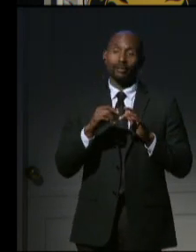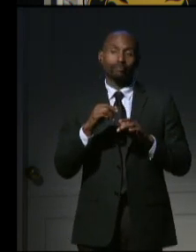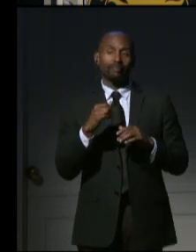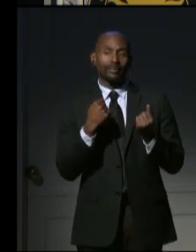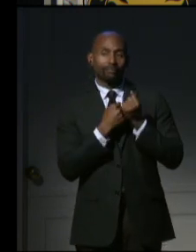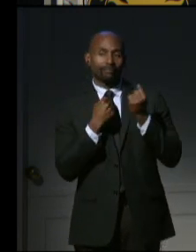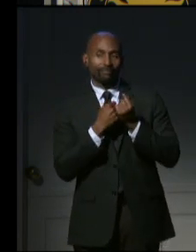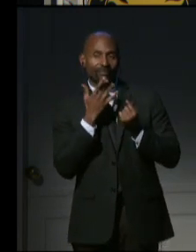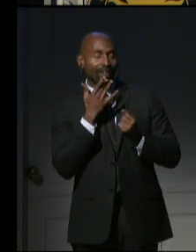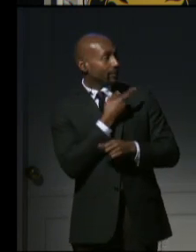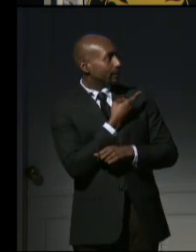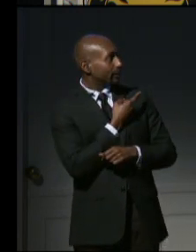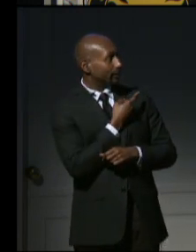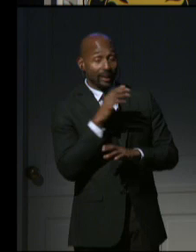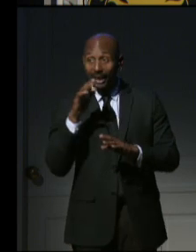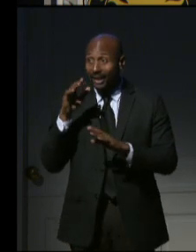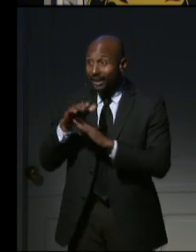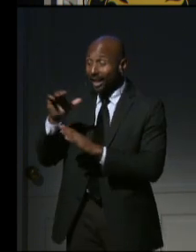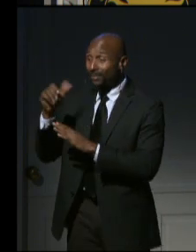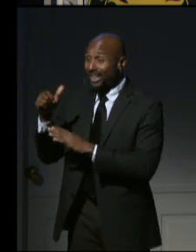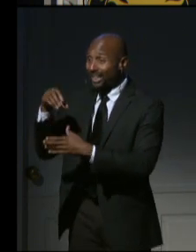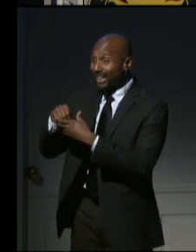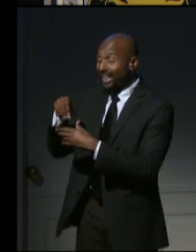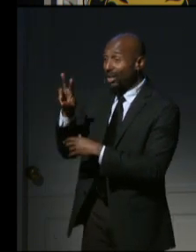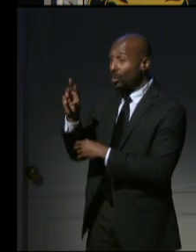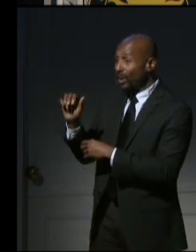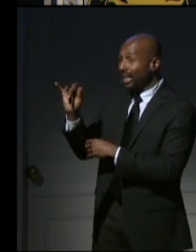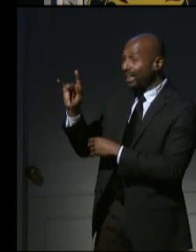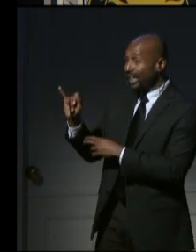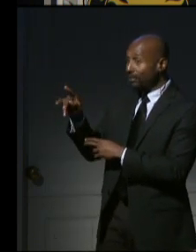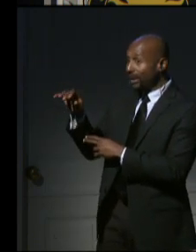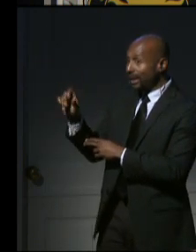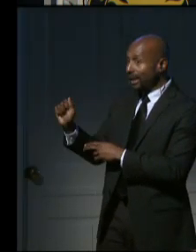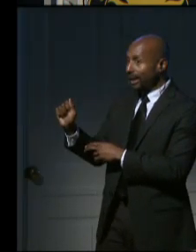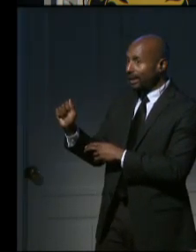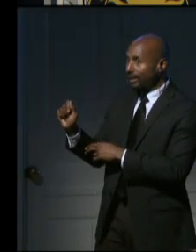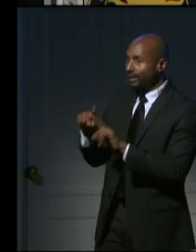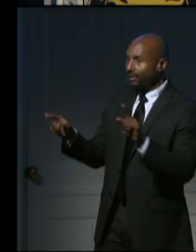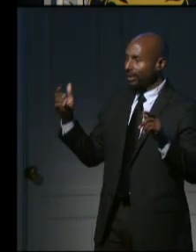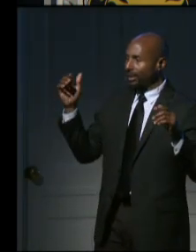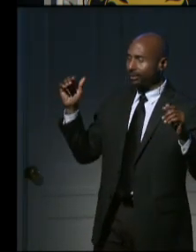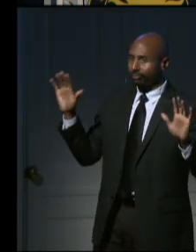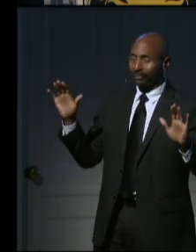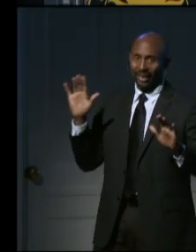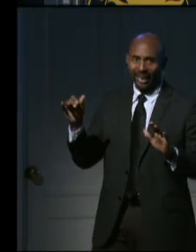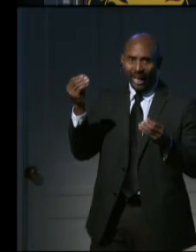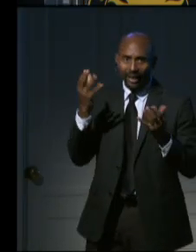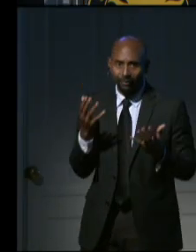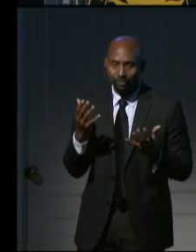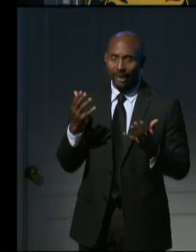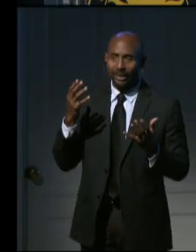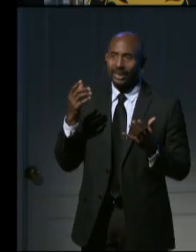Wikipedia, completely different. So what does that tell us? I don't know, but it tells us.